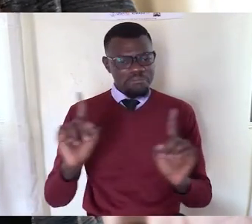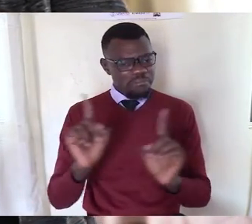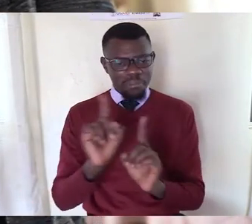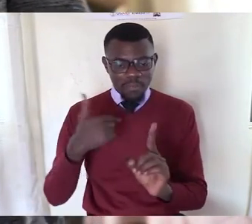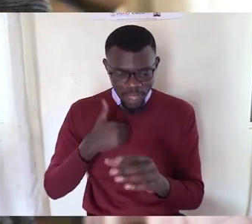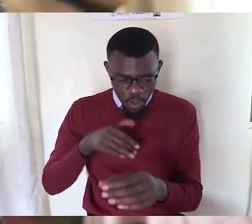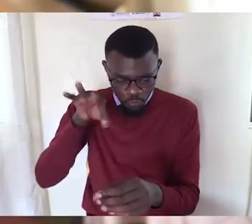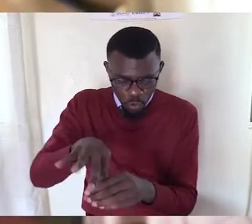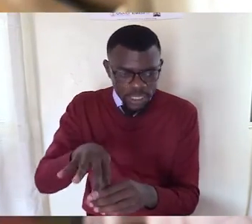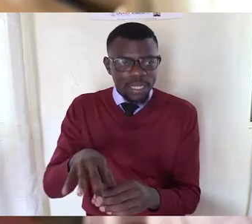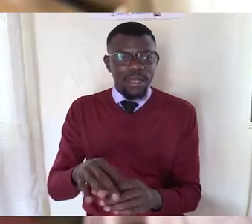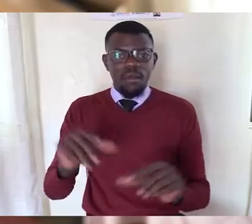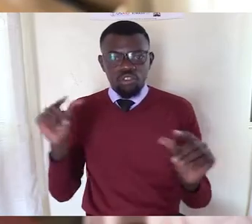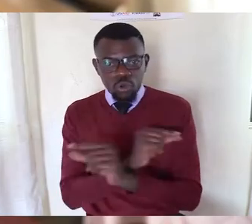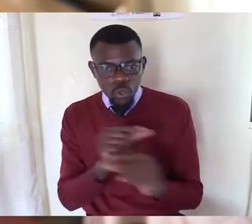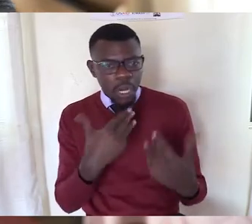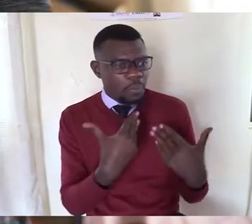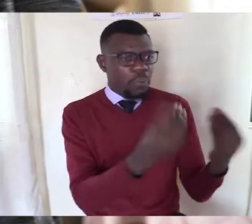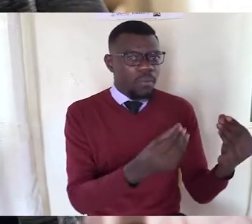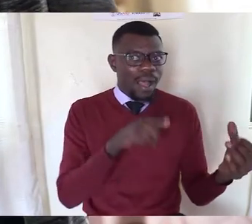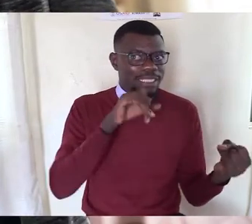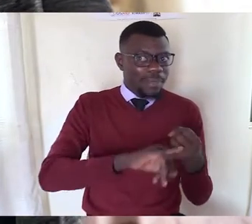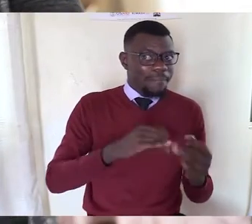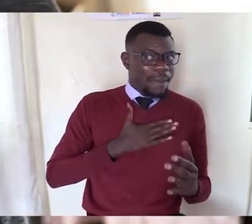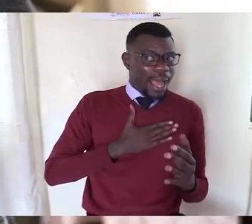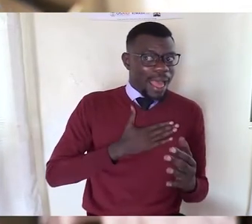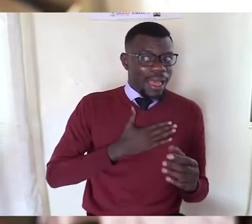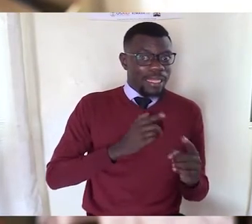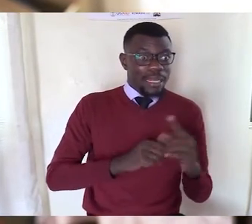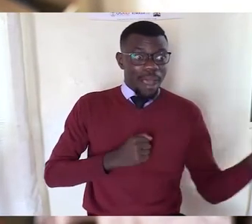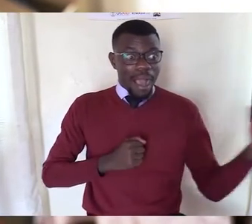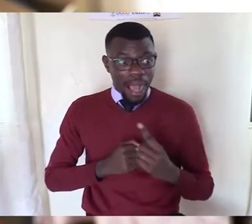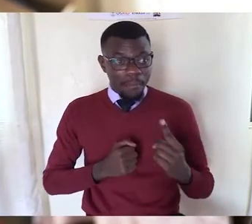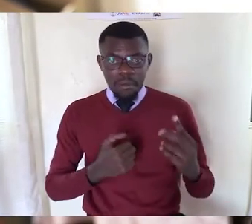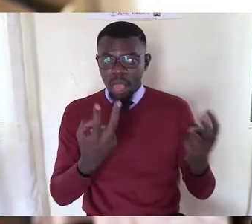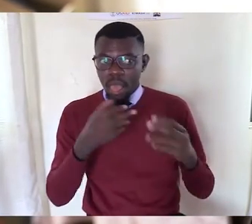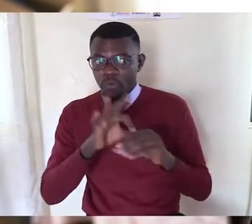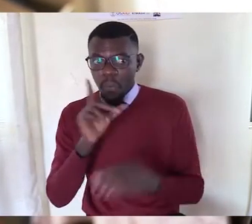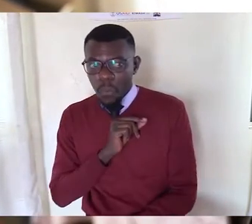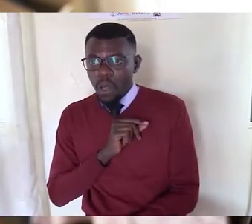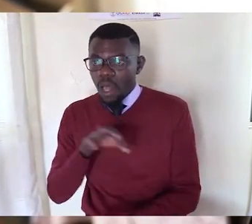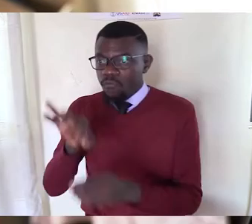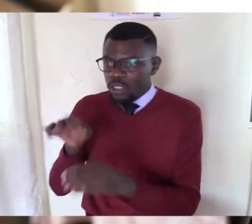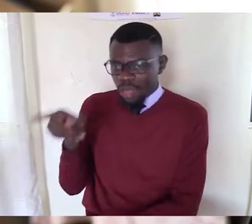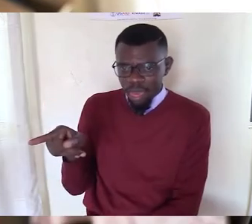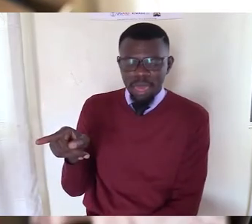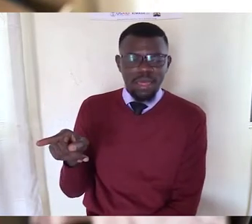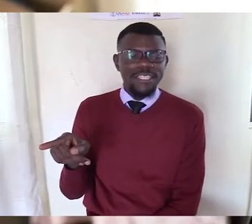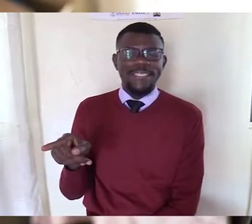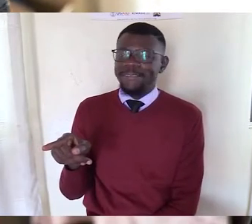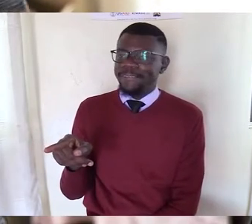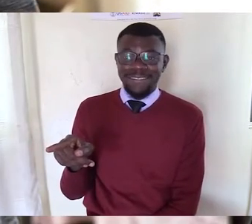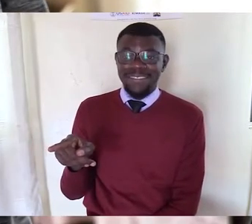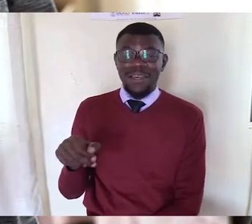yangu, nitoke kabla mzee wangu hajatoka. Manake akikuja ajue nilipiga kura na nikapigia mtu fulani,